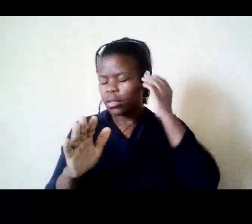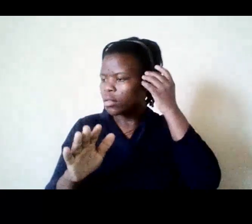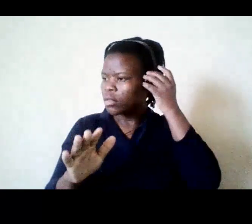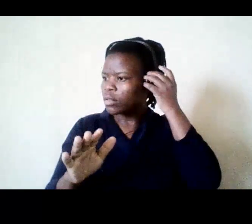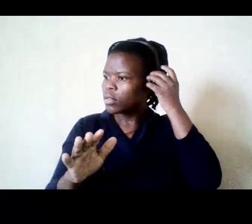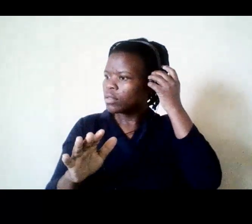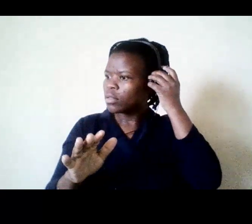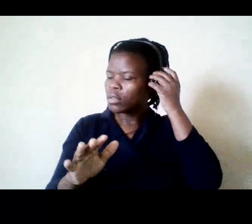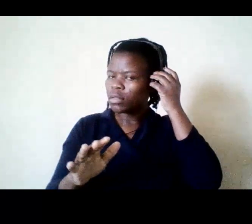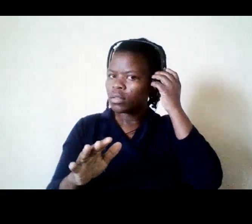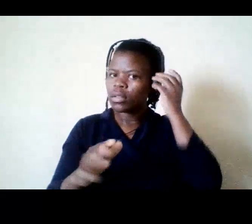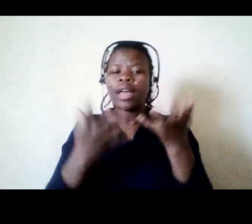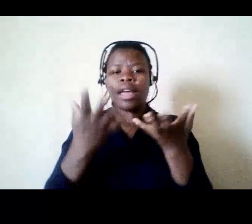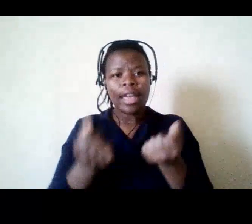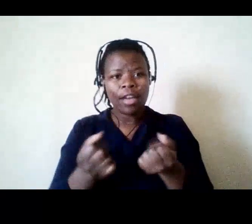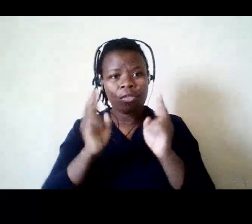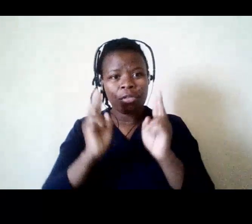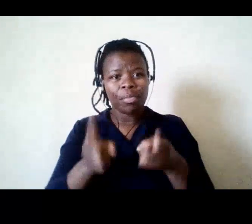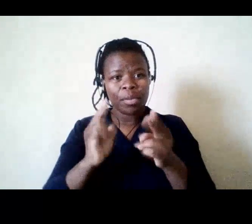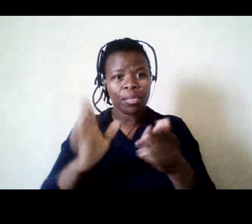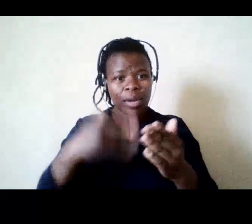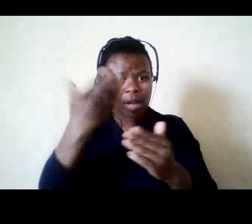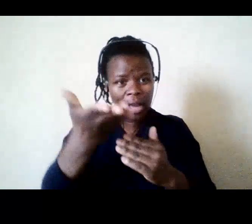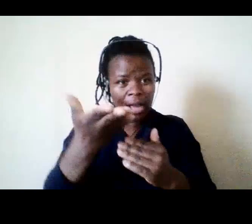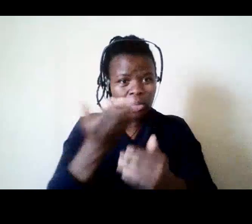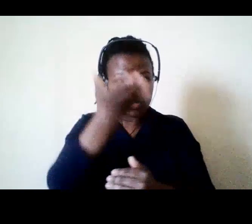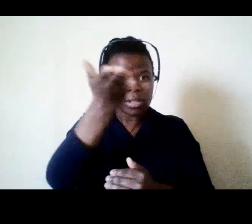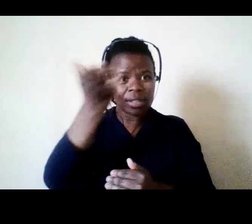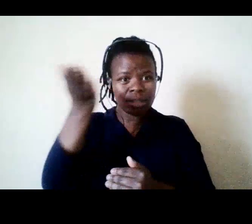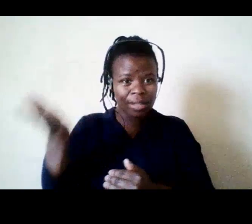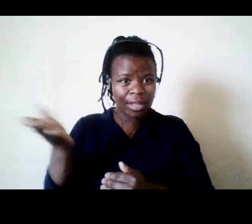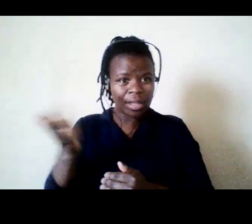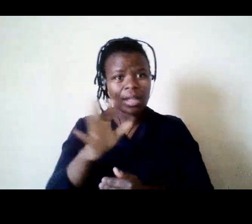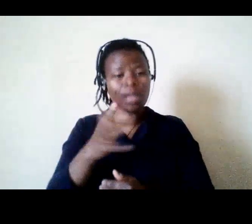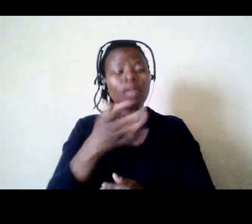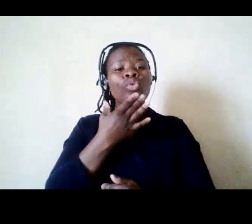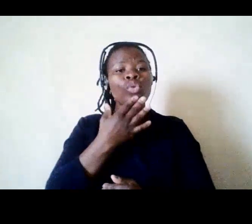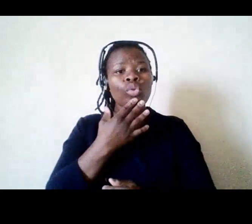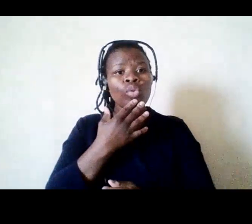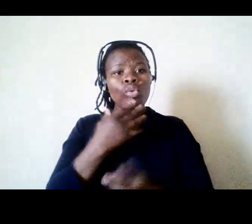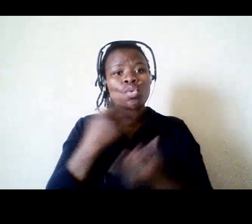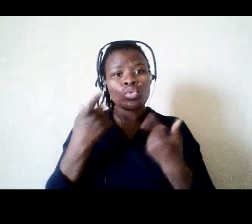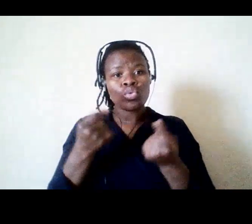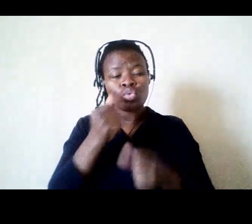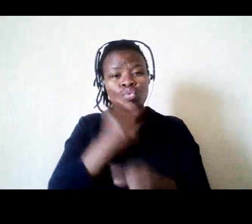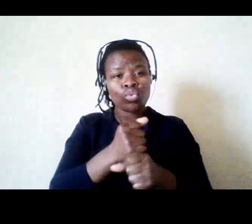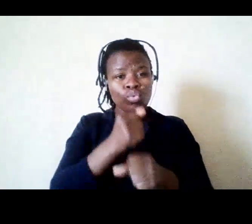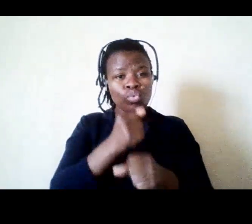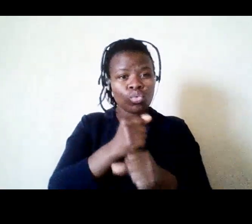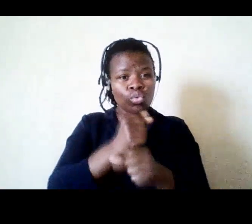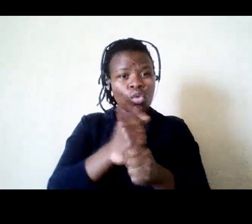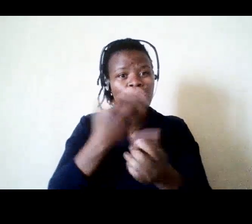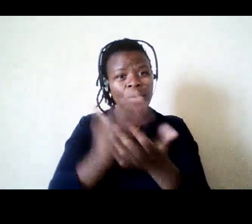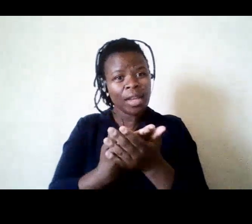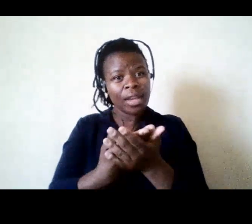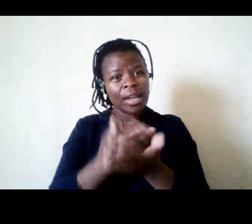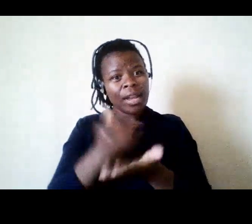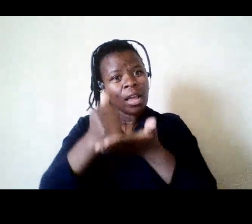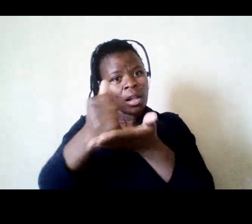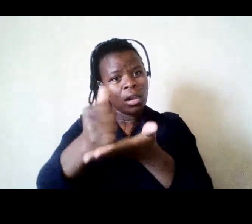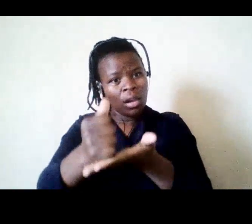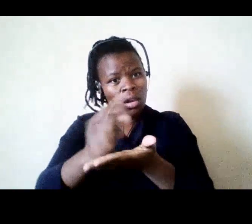there that do jobs to accommodate or to assist individuals